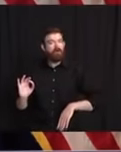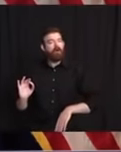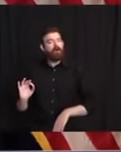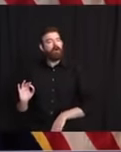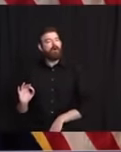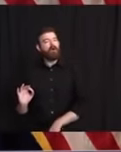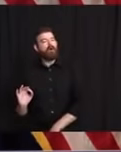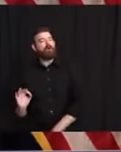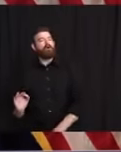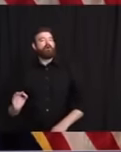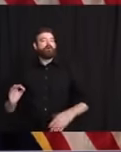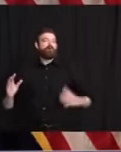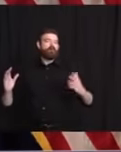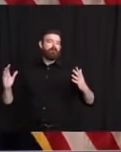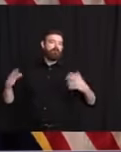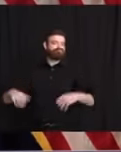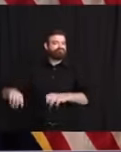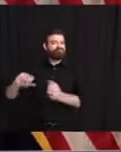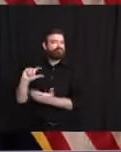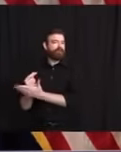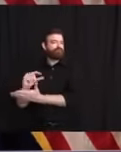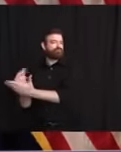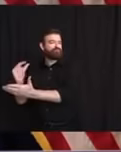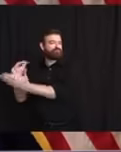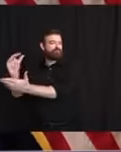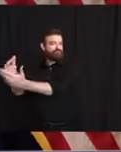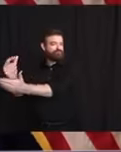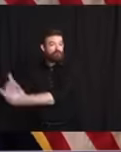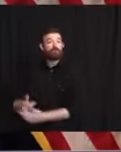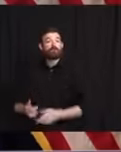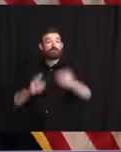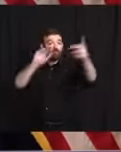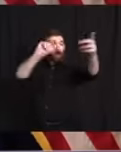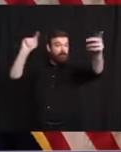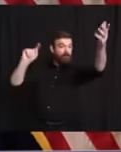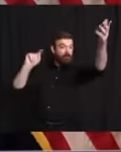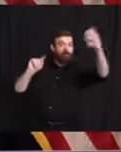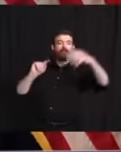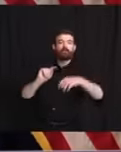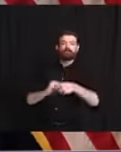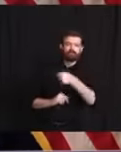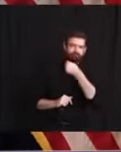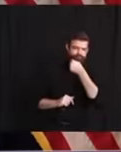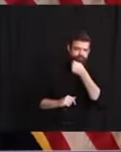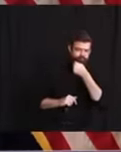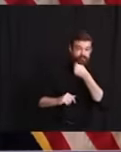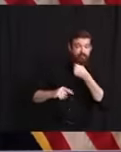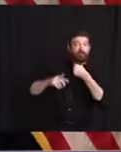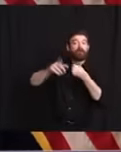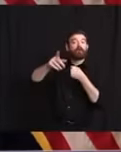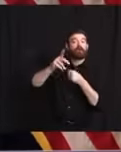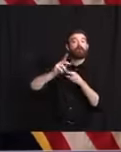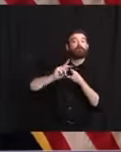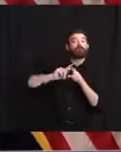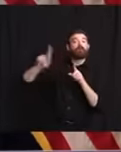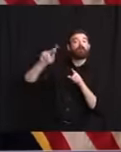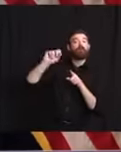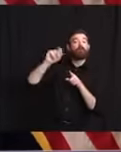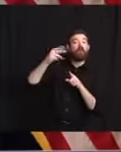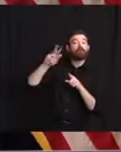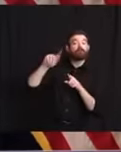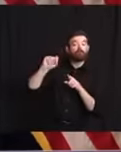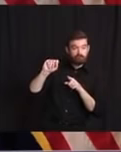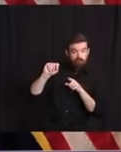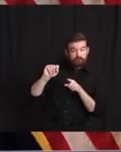you want to add to either of those? Sure. Just on professional sports, I think it's important to note that the governor